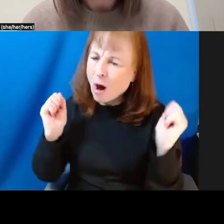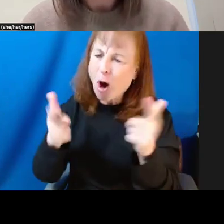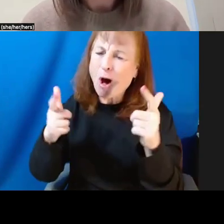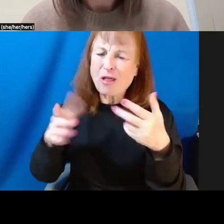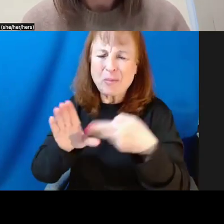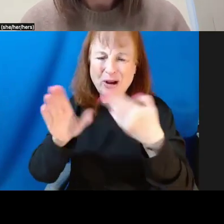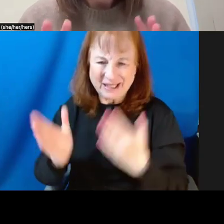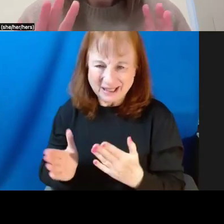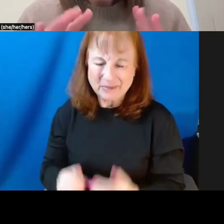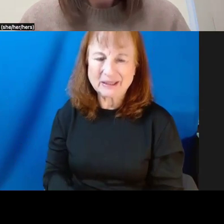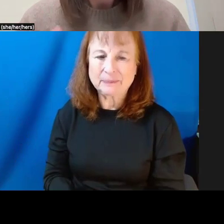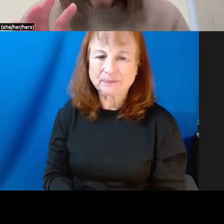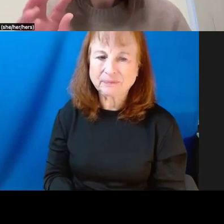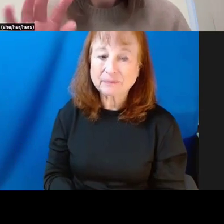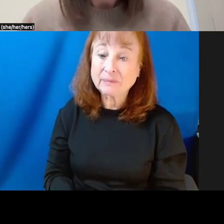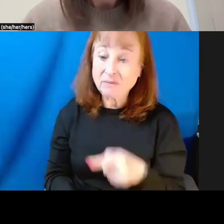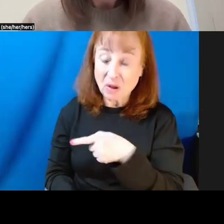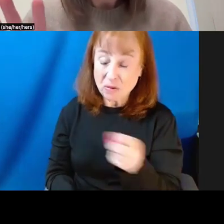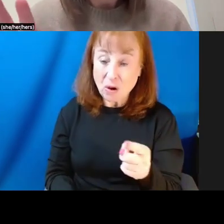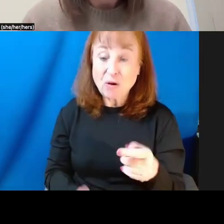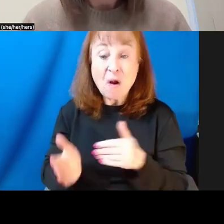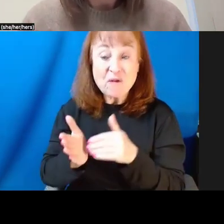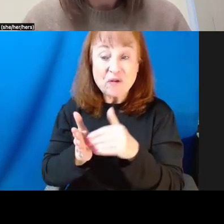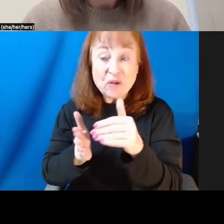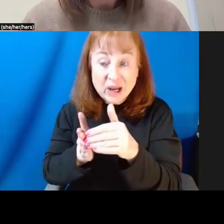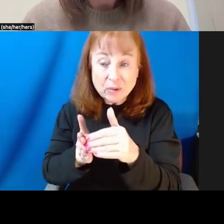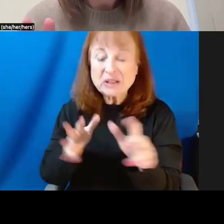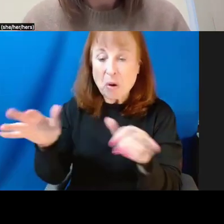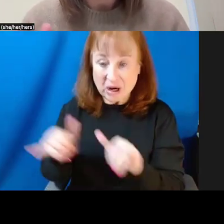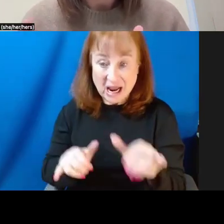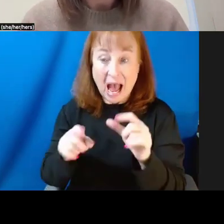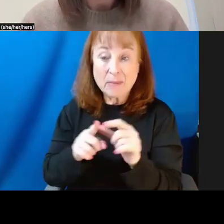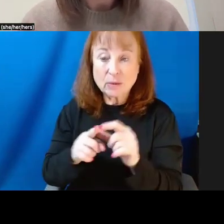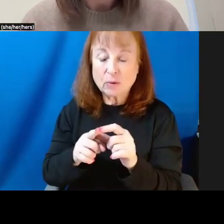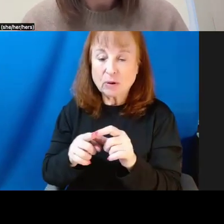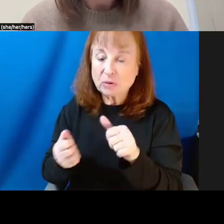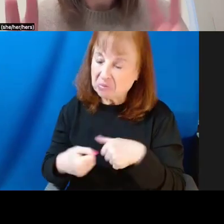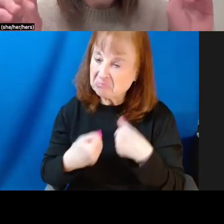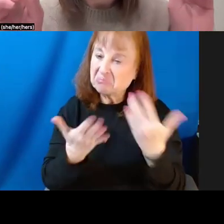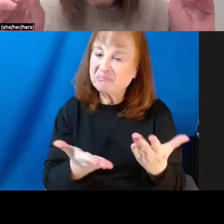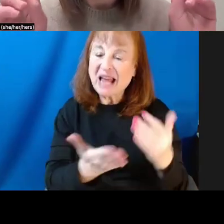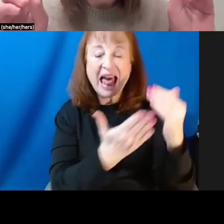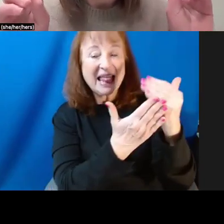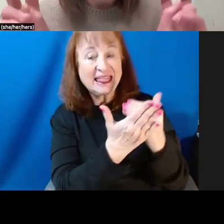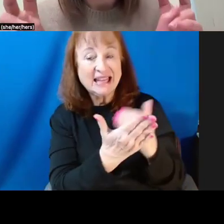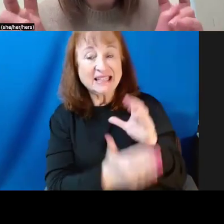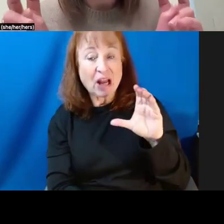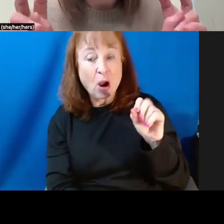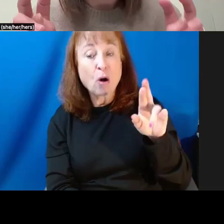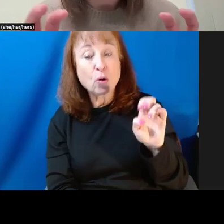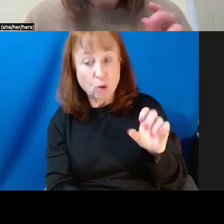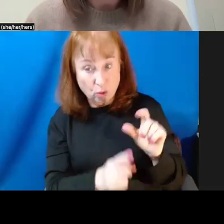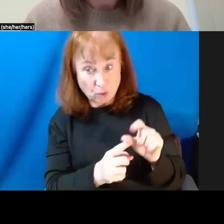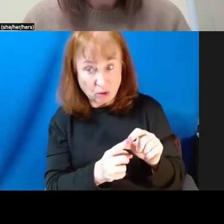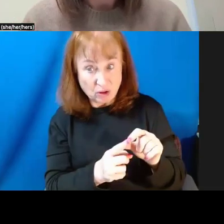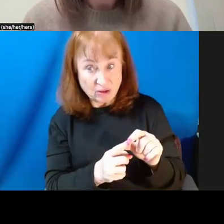participants. Those frequent or common words were then presented as a list of core words at the